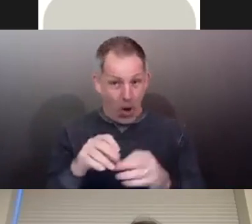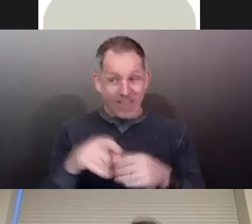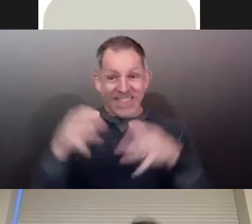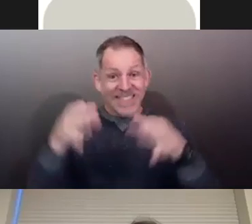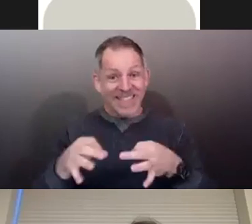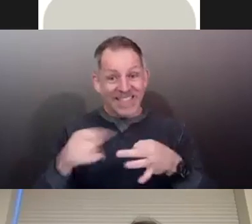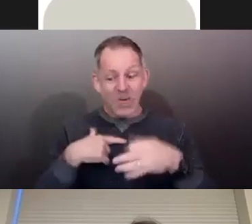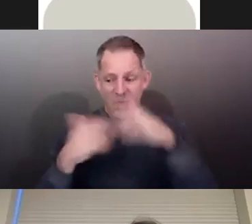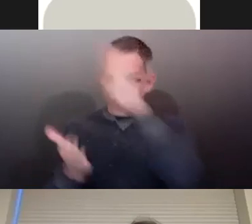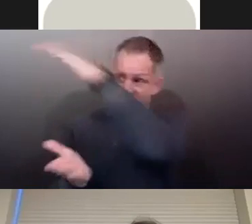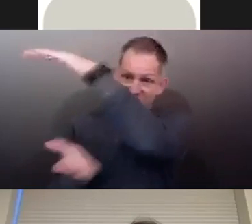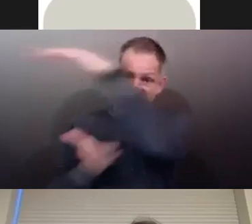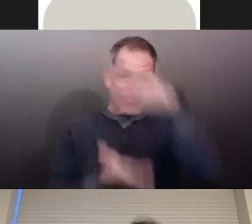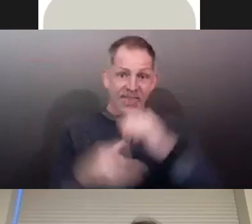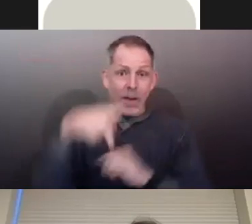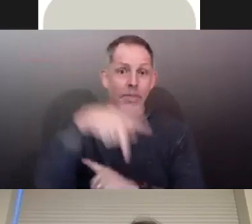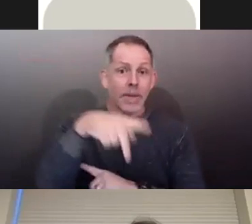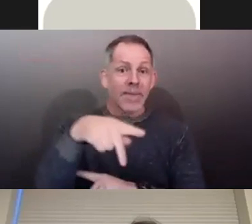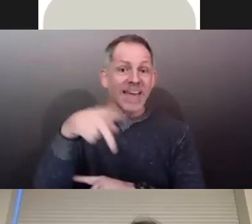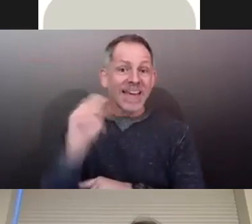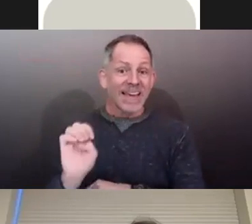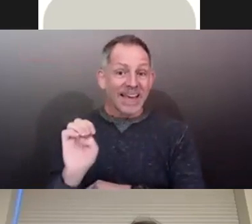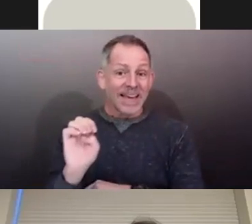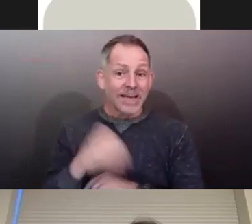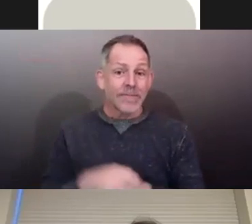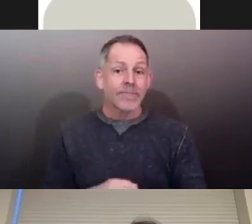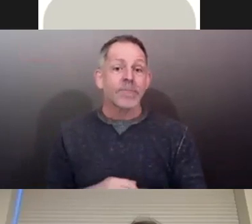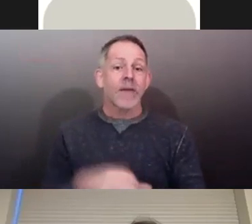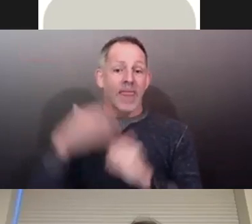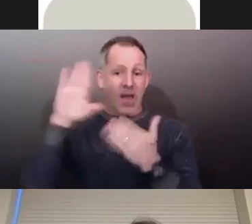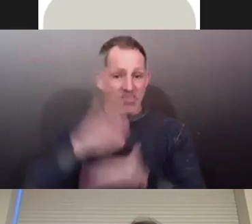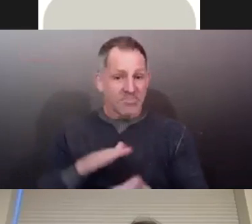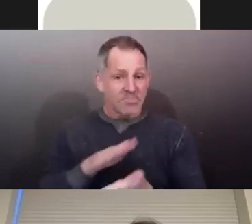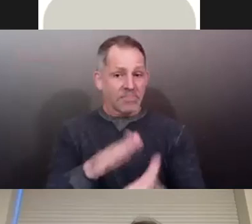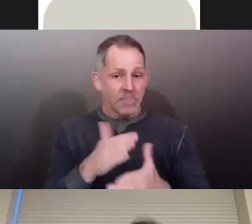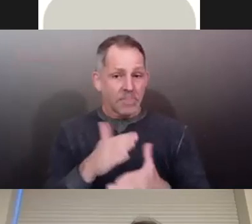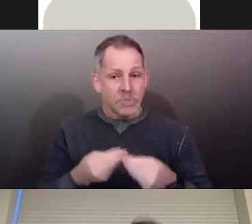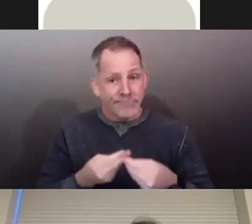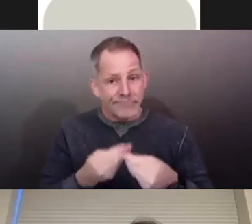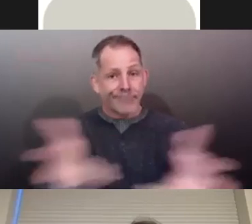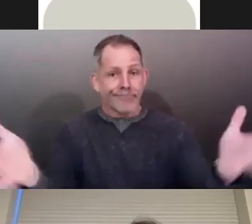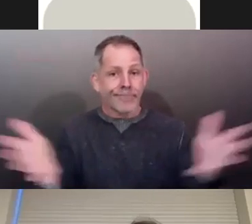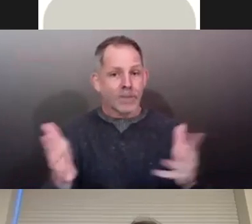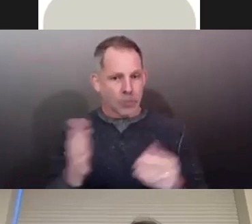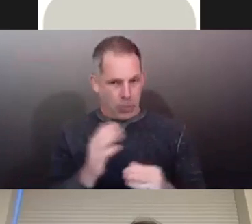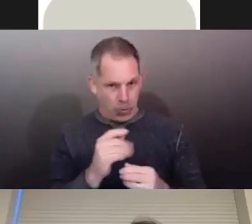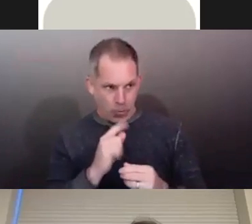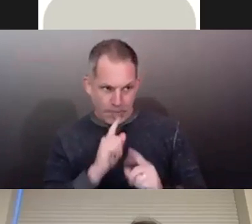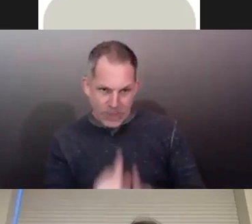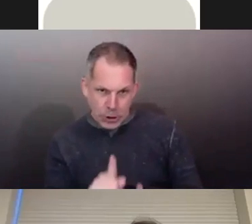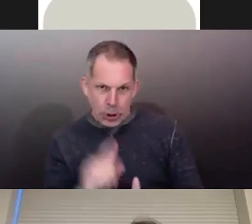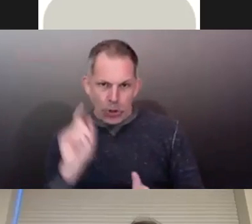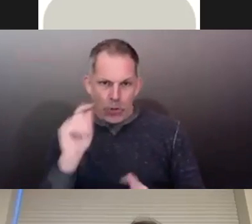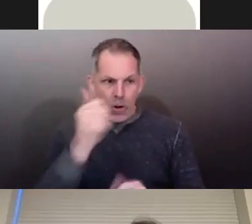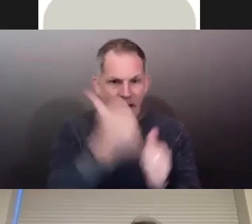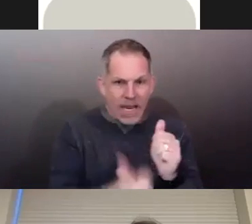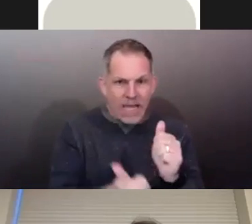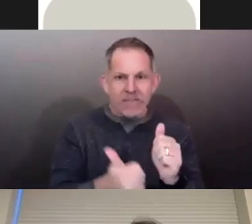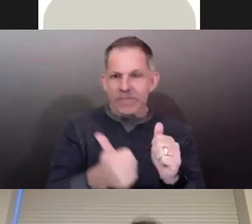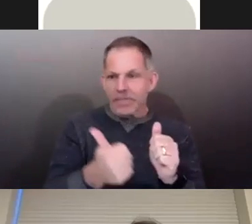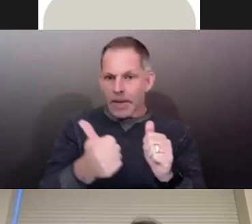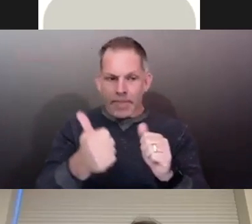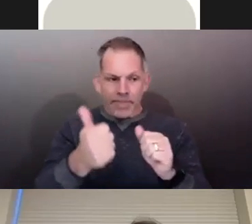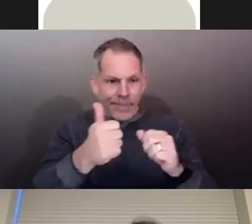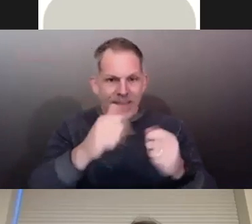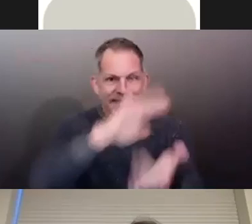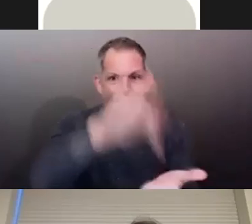responders. Again, our focus was on ensuring we could appropriately respond to the crisis and plan ahead for almost any contingency.